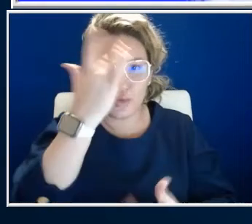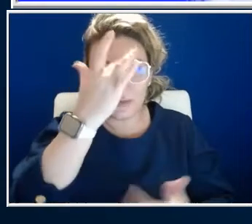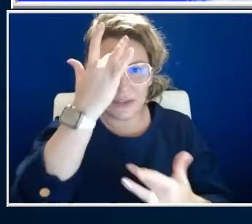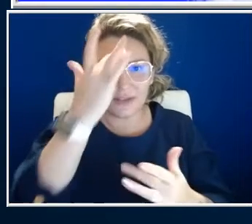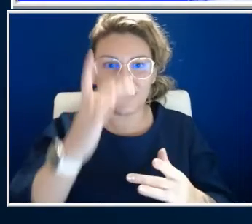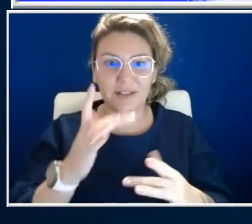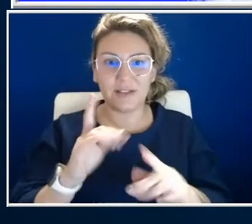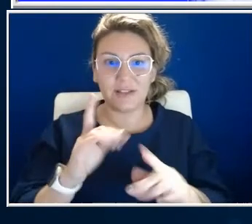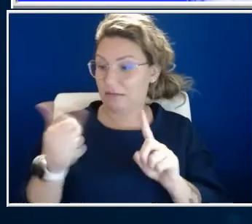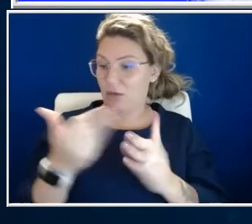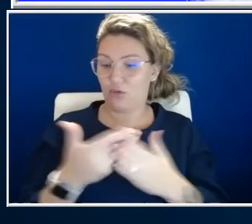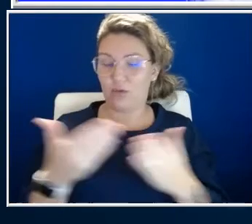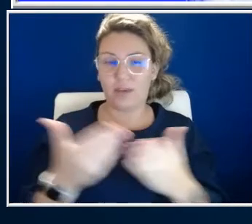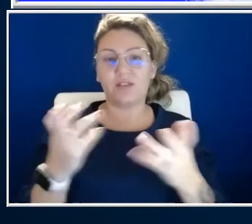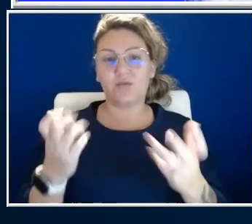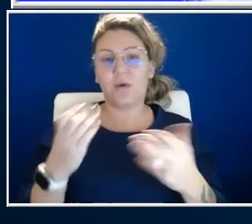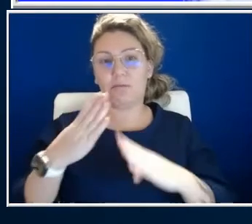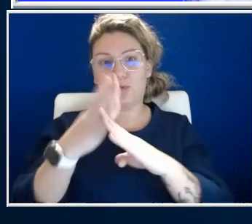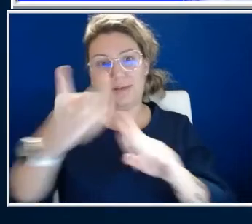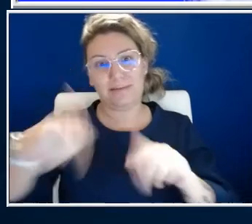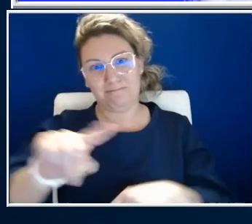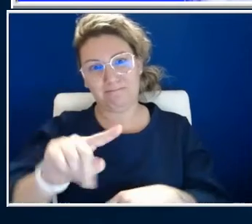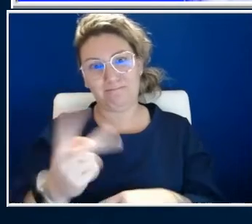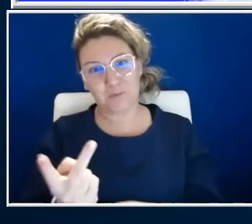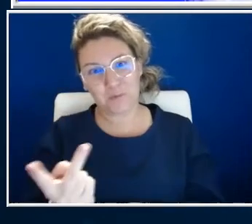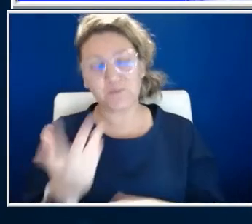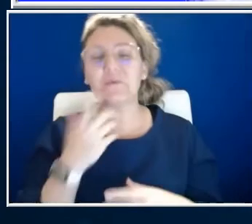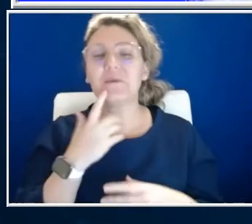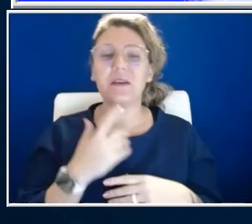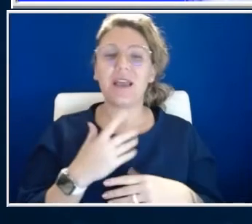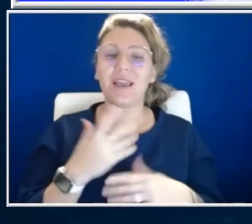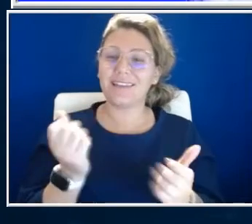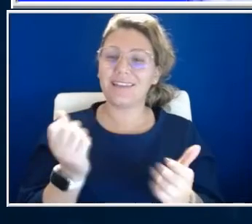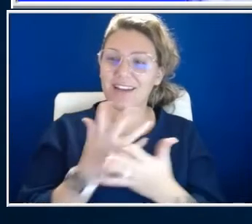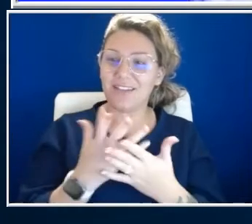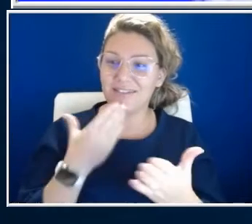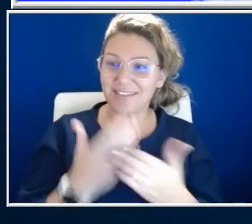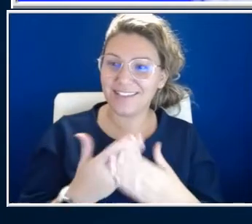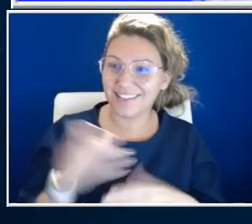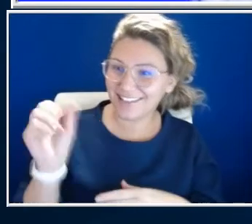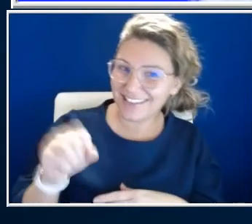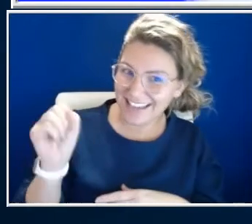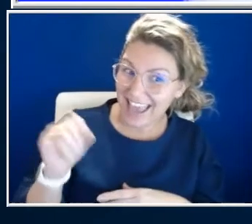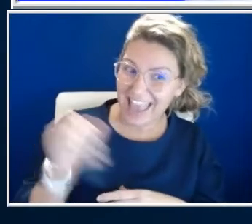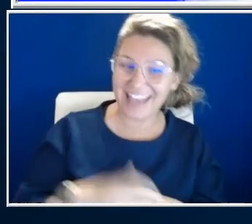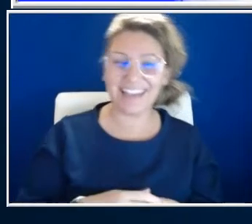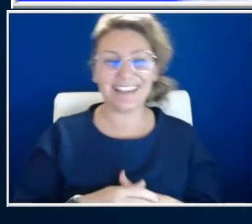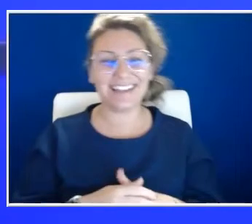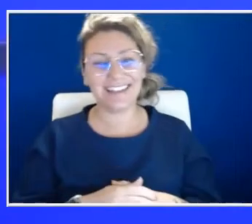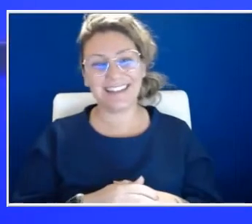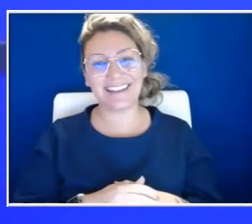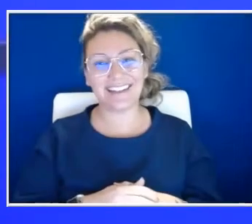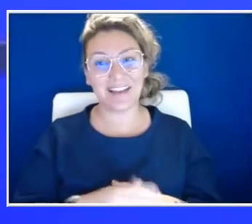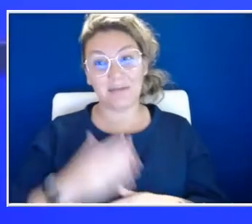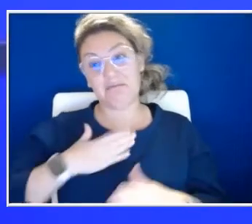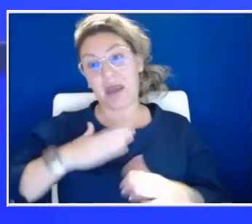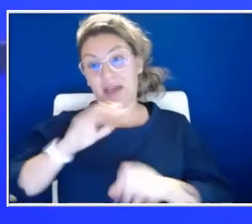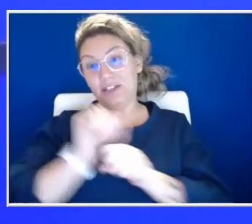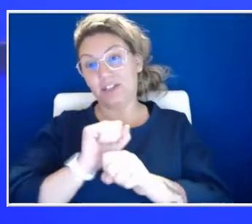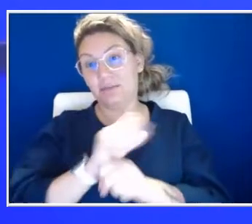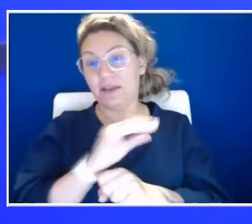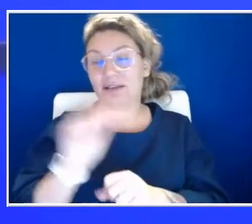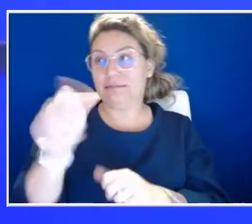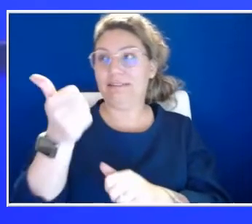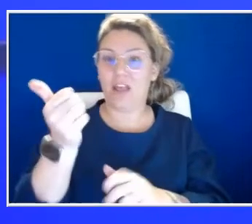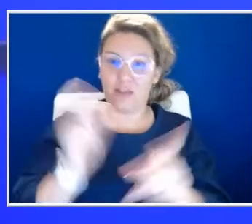want to protect them and make sure everything goes well. That's your job. It's my job and everybody else's job around them as